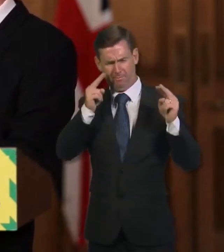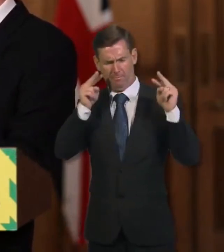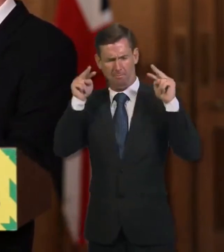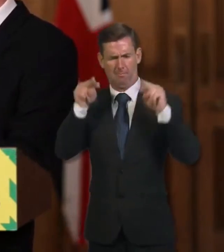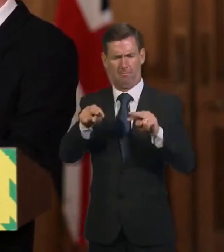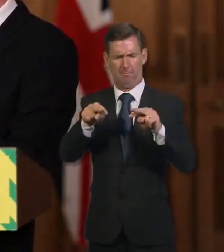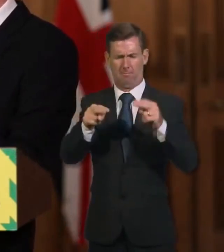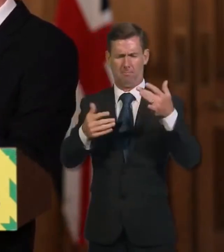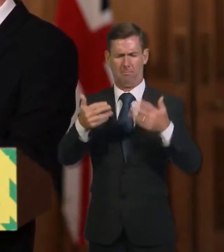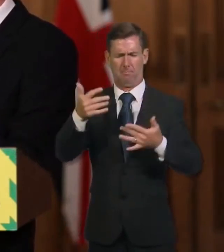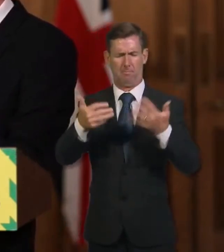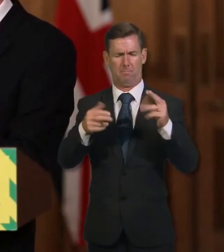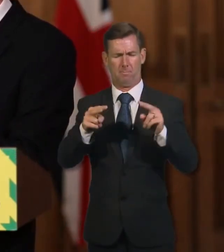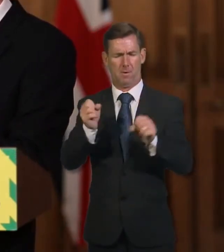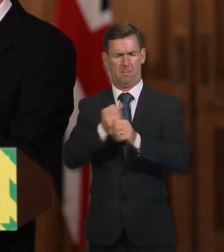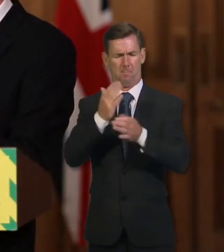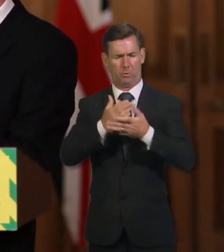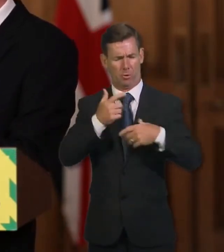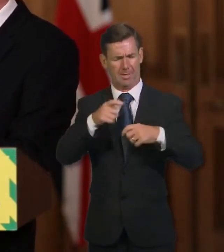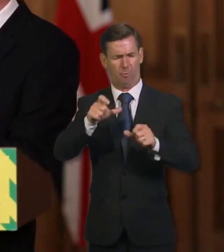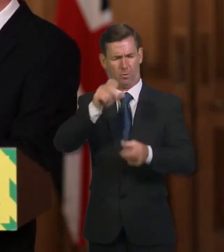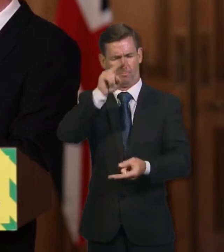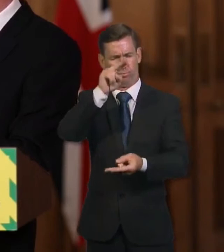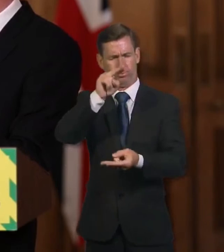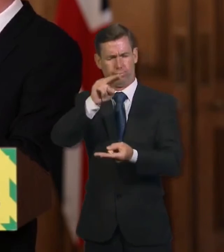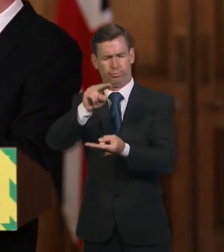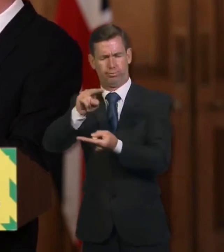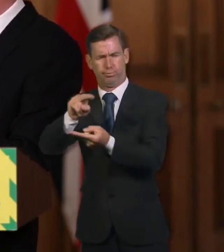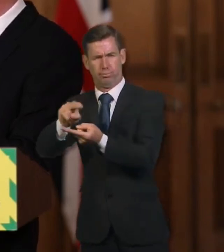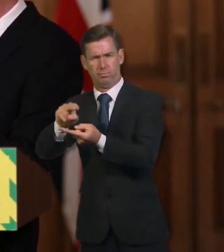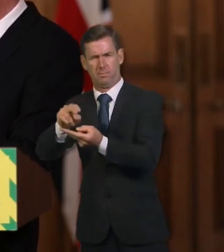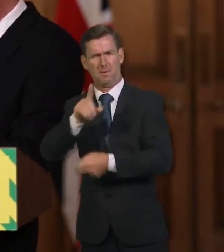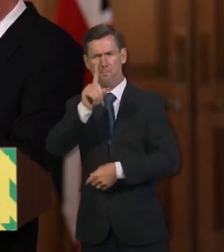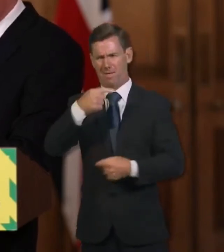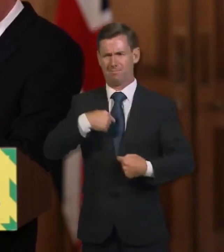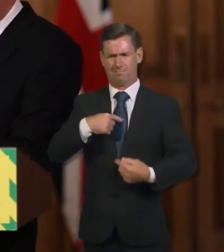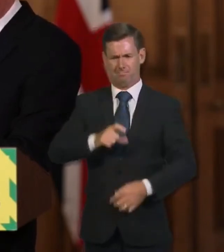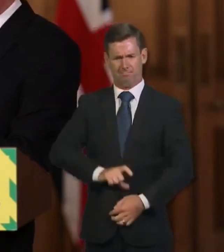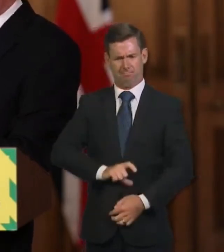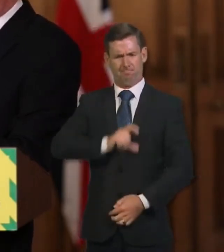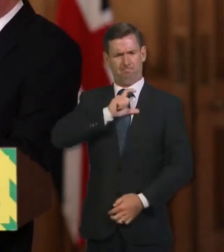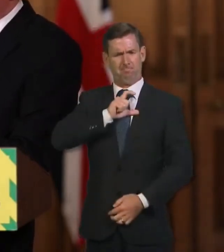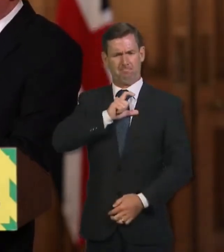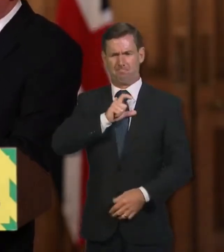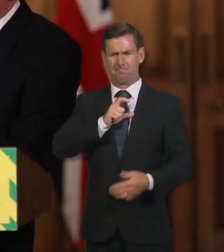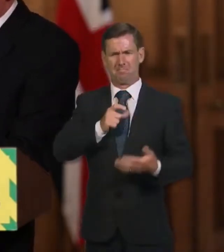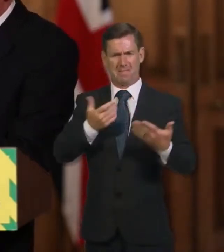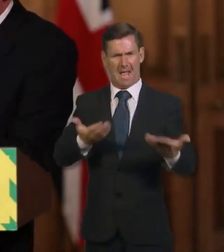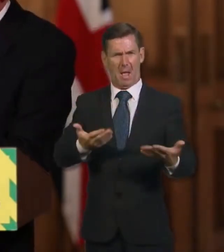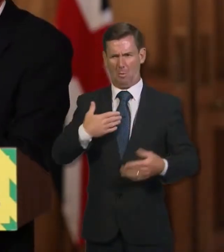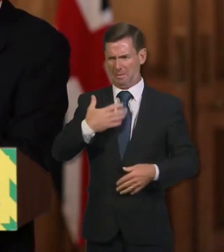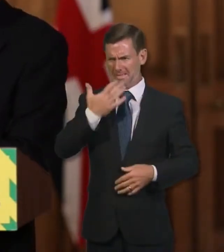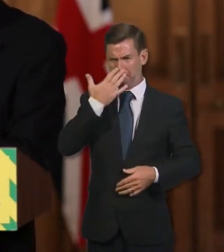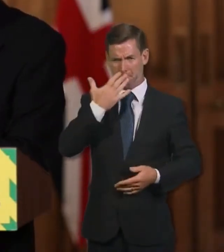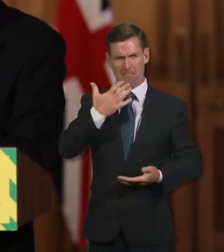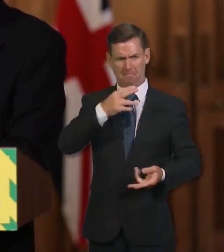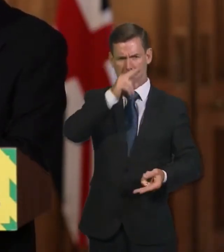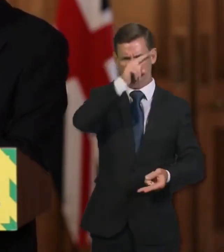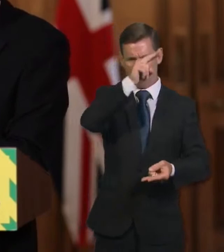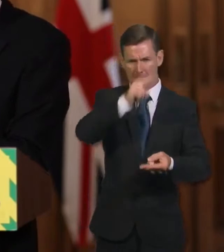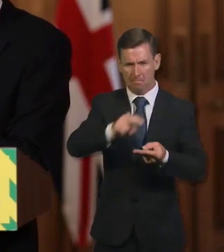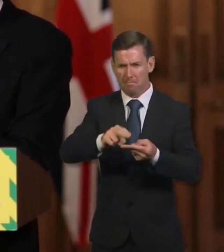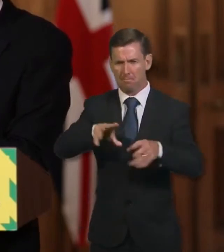But we are confident enough that as we continue on this trajectory, that by